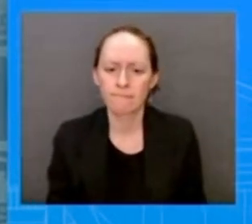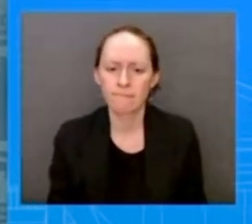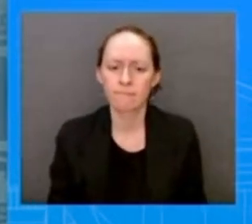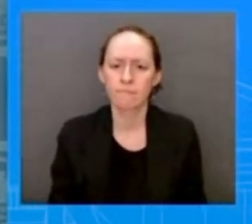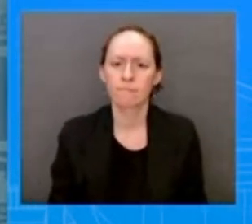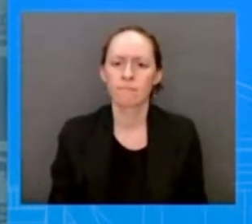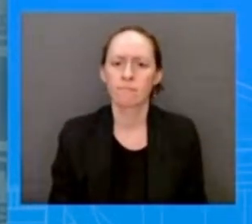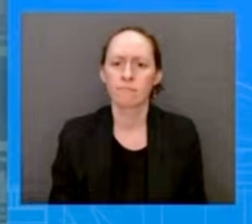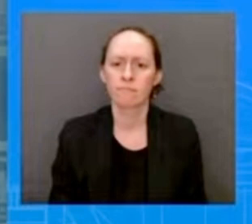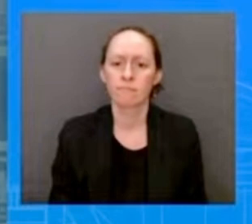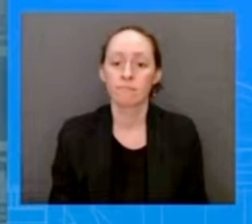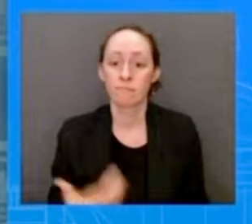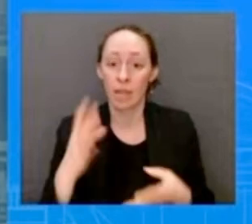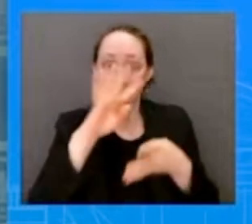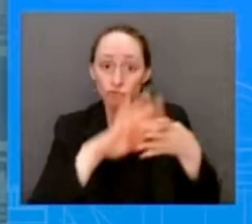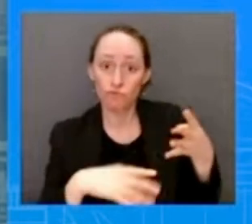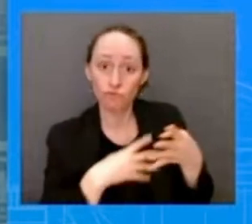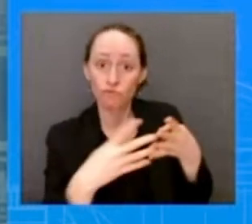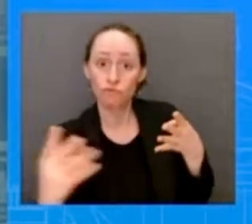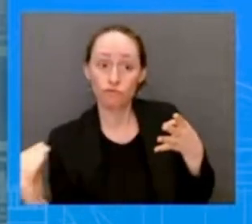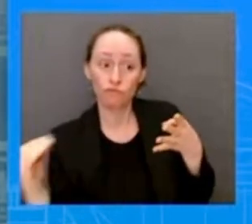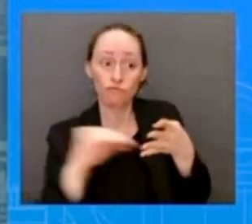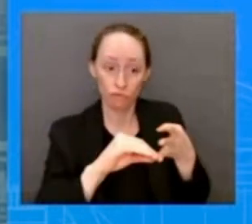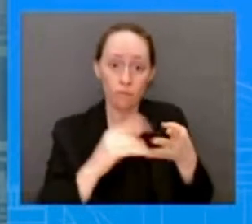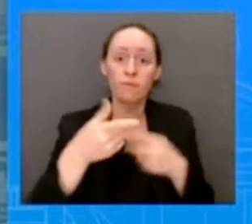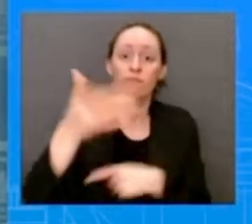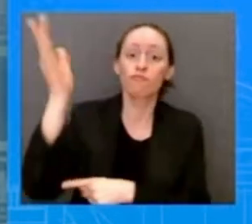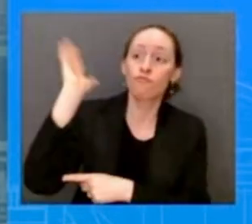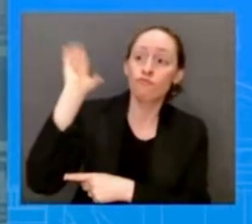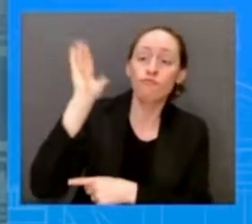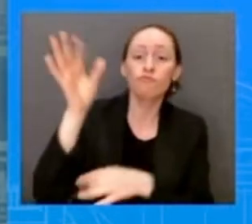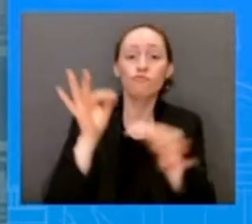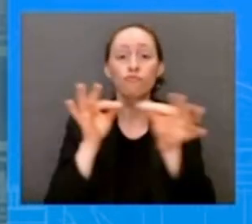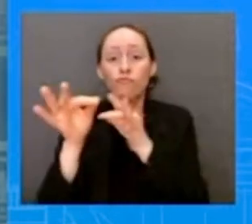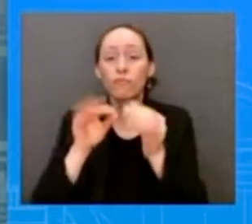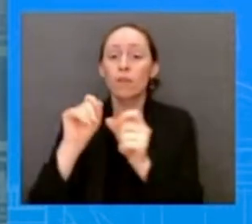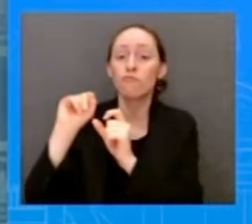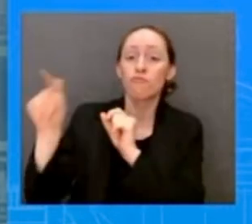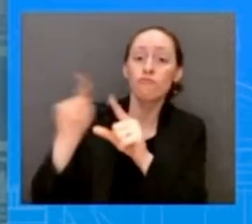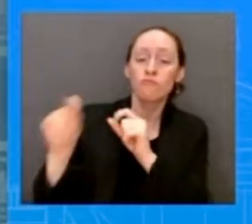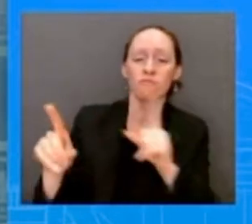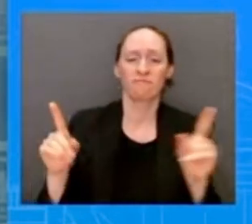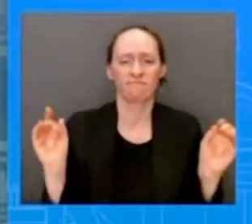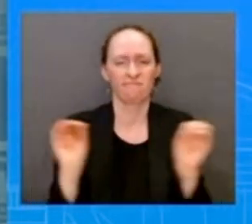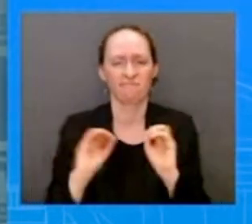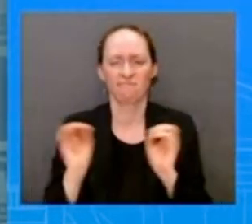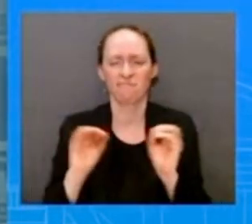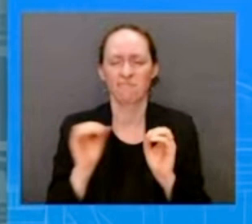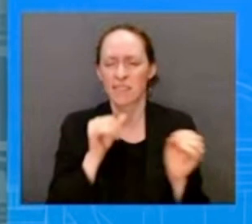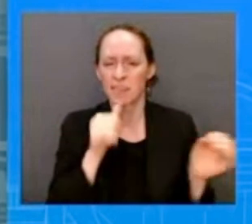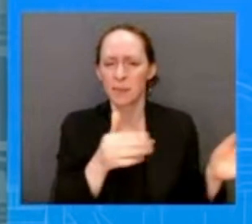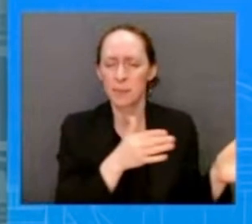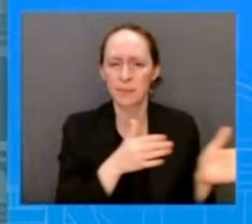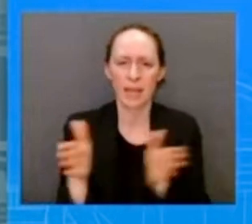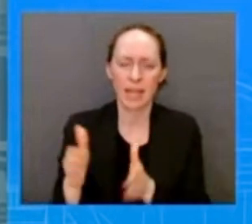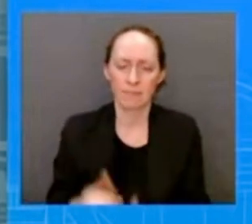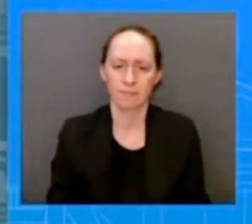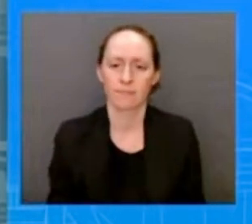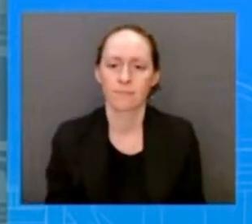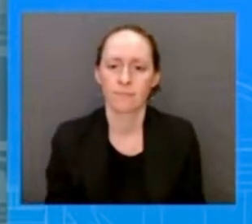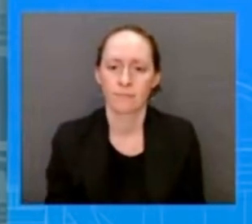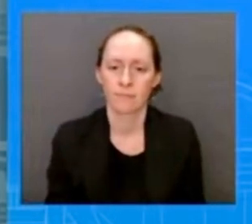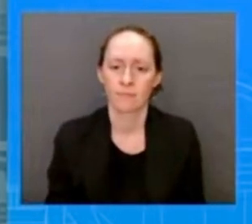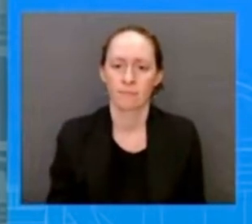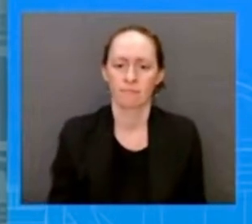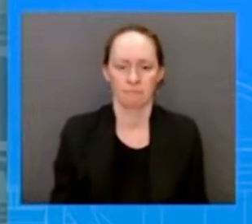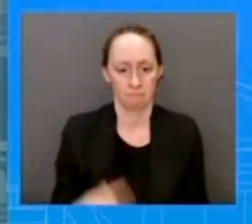not, as I understand it, I've not been here for long, but we don't always do that. I mean, sometimes you do, sometimes you don't. It depends a